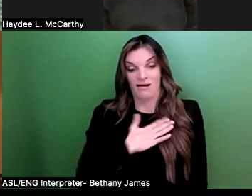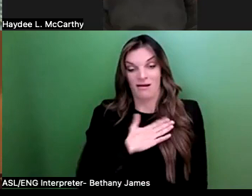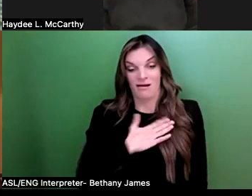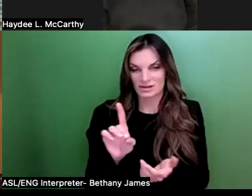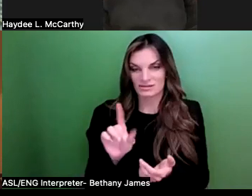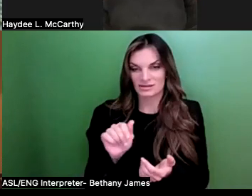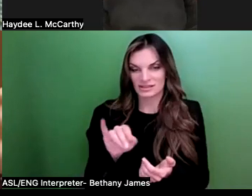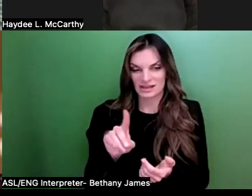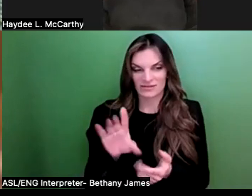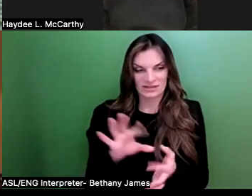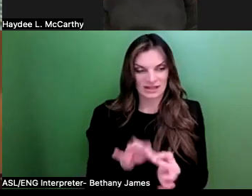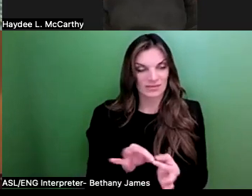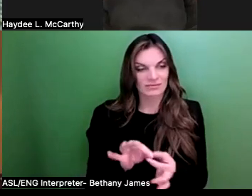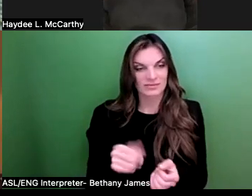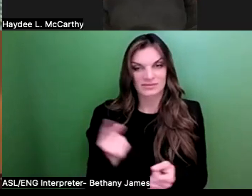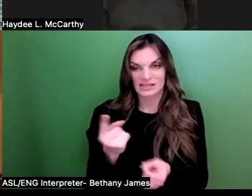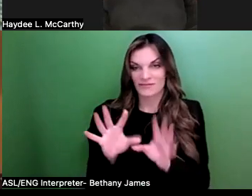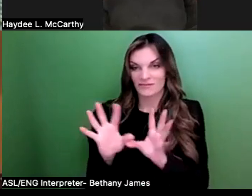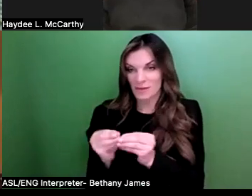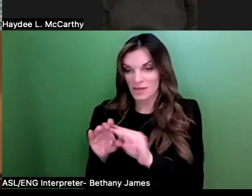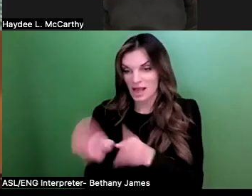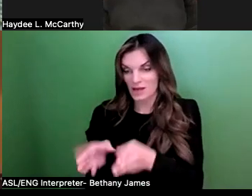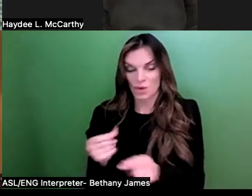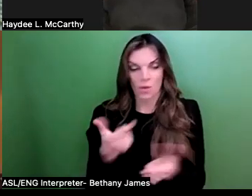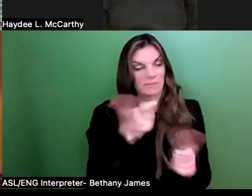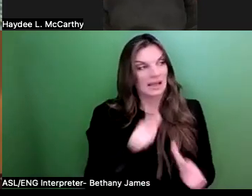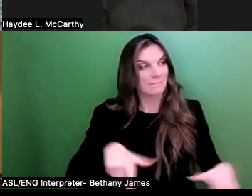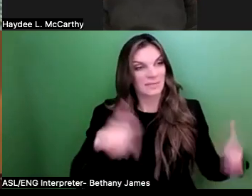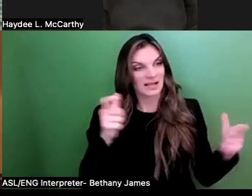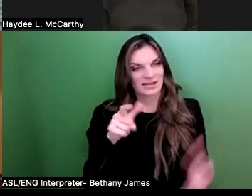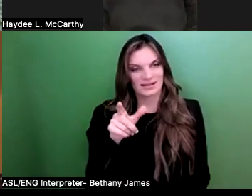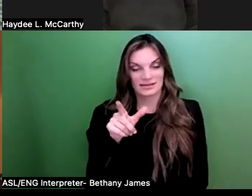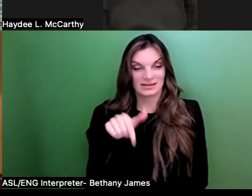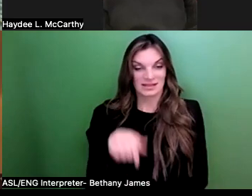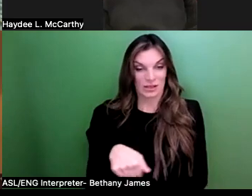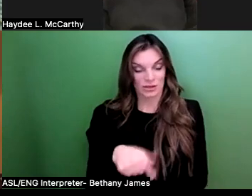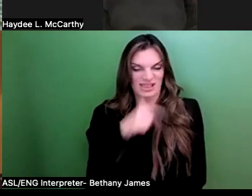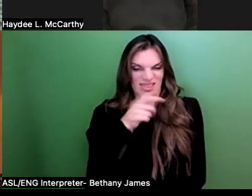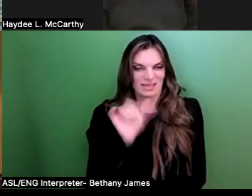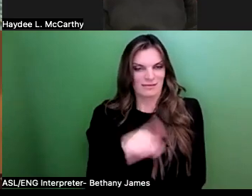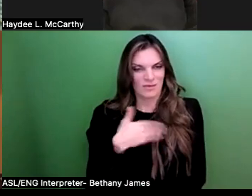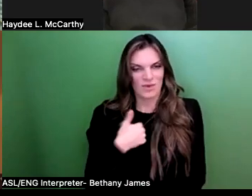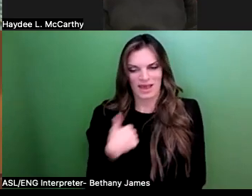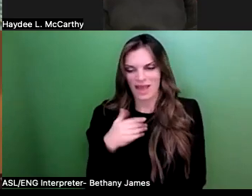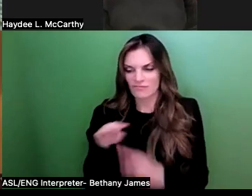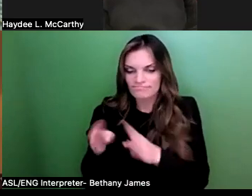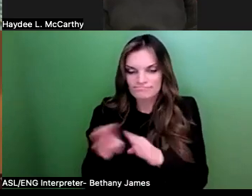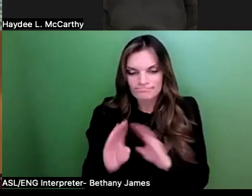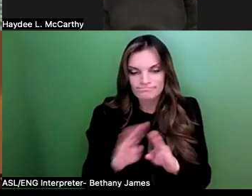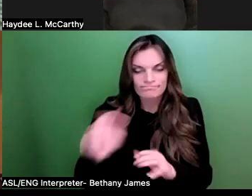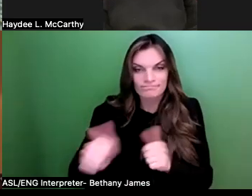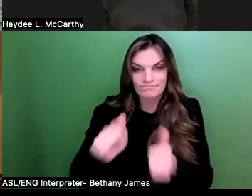you either have single family houses or huge buildings. I mean, Tarrytown is not that. Tarrytown has single family houses, and then it has a ton